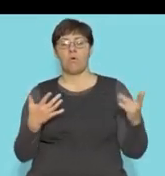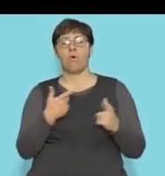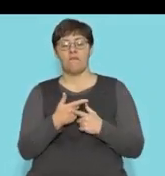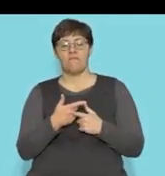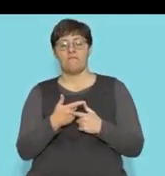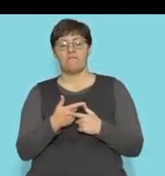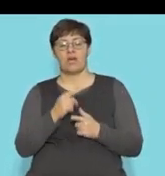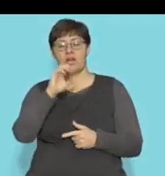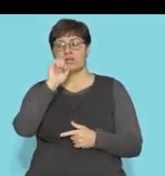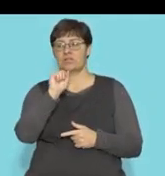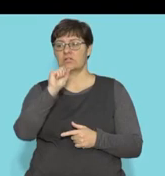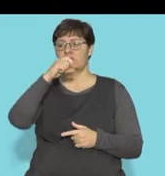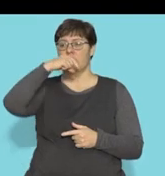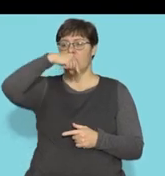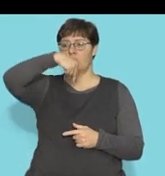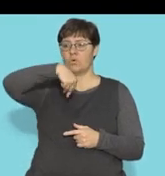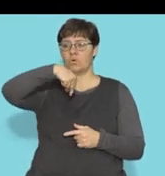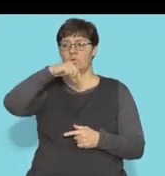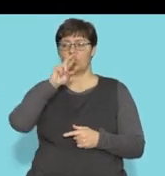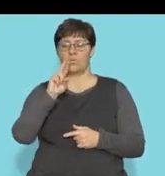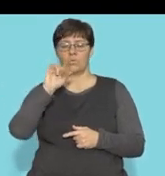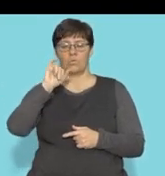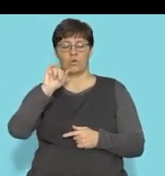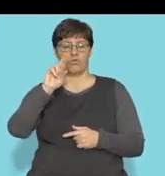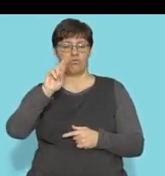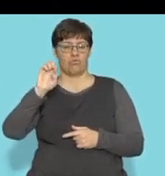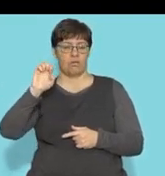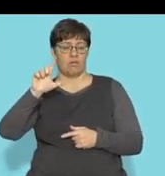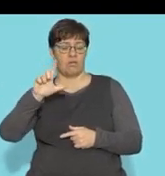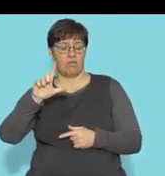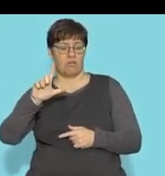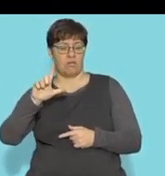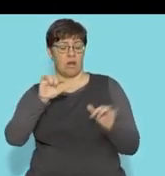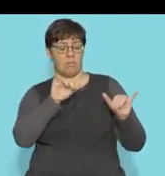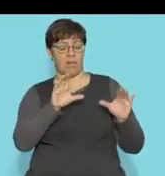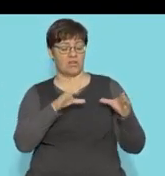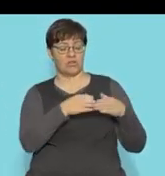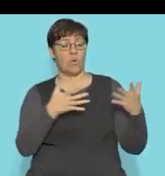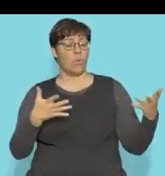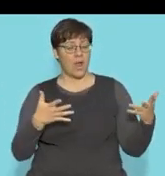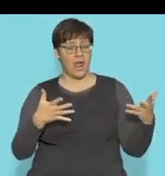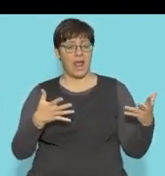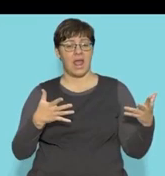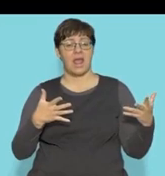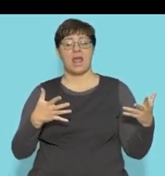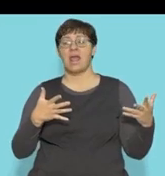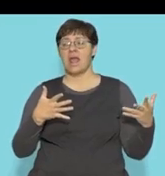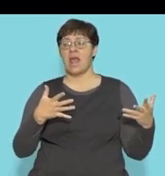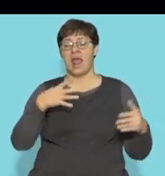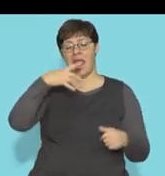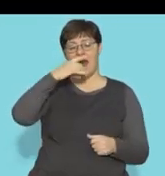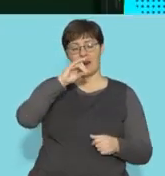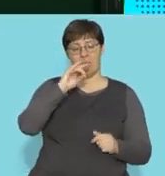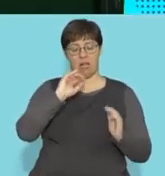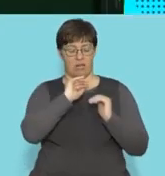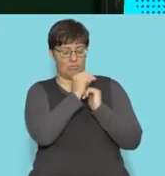a squirrel population in a game reserve? So we're not looking at the ideal